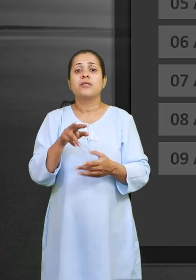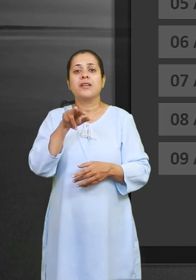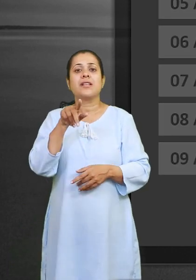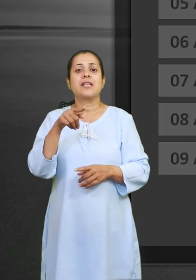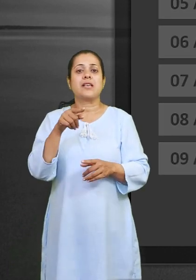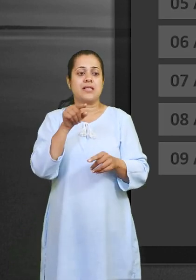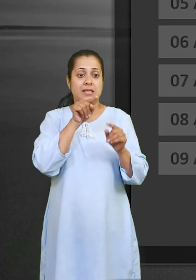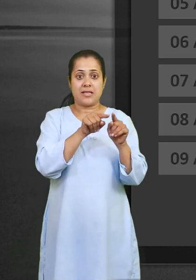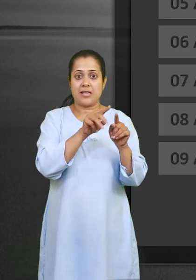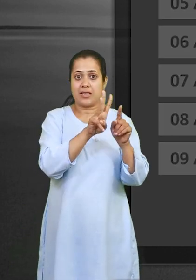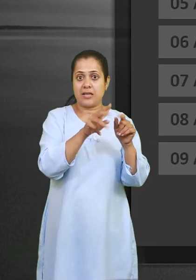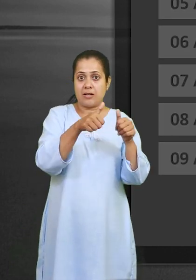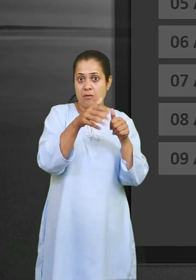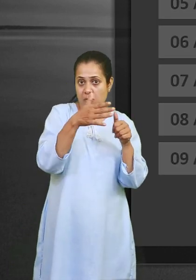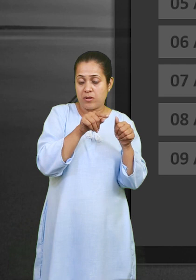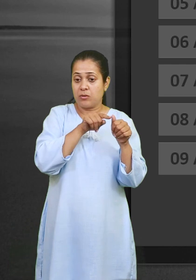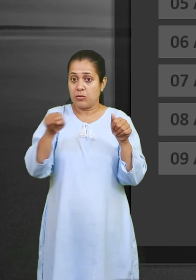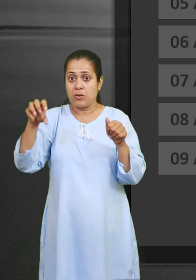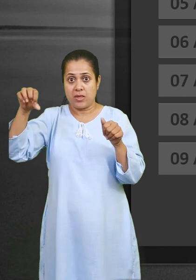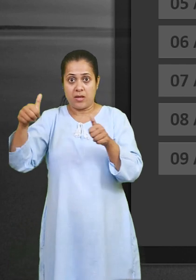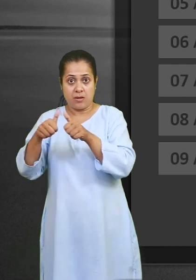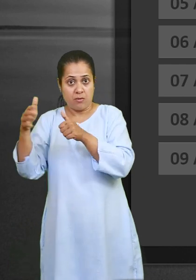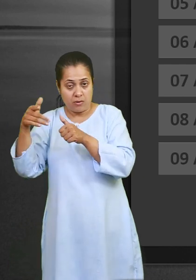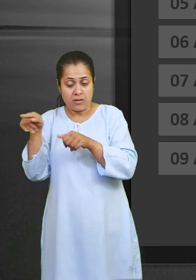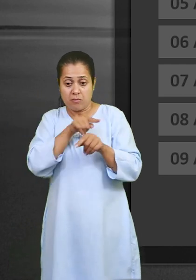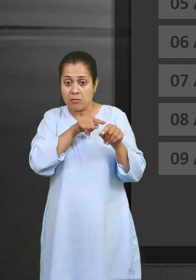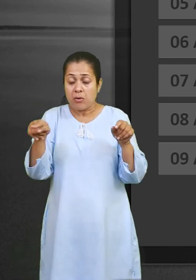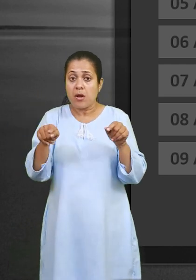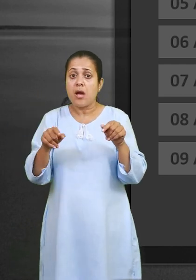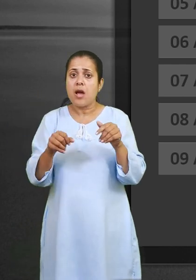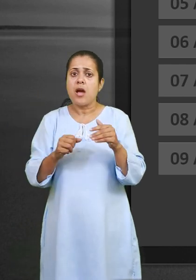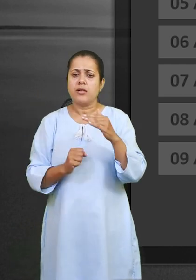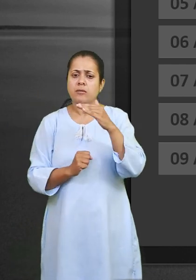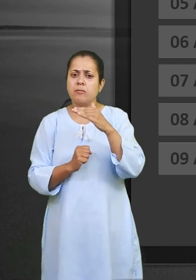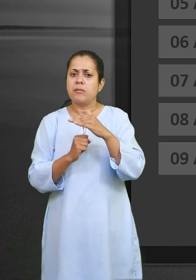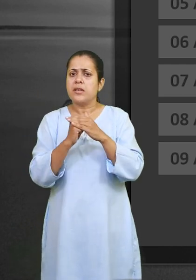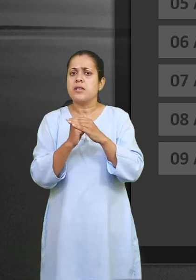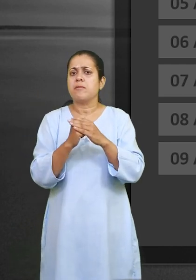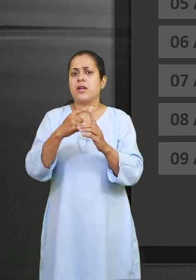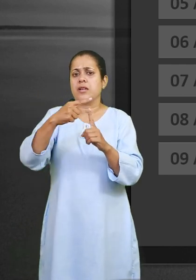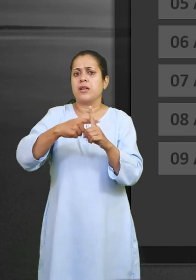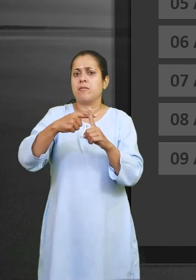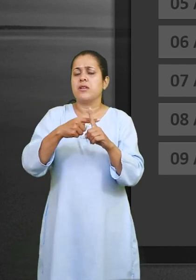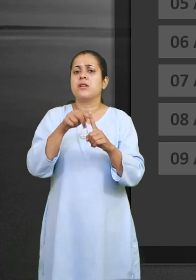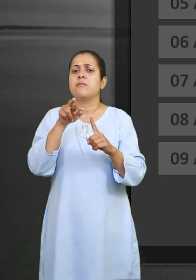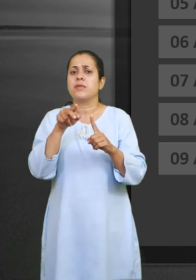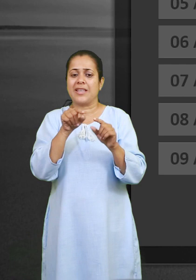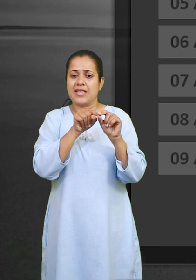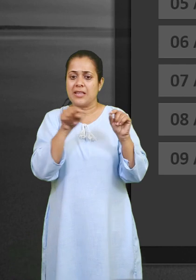by from the 3rd of August to 9th of August. What is that one temperature we can look